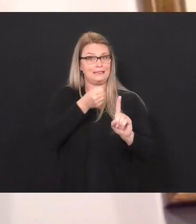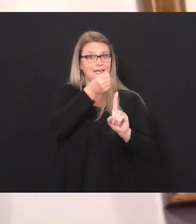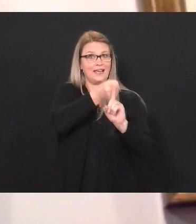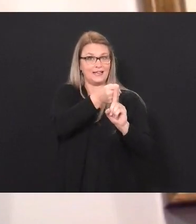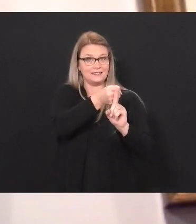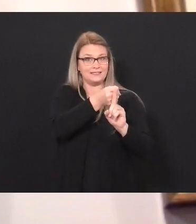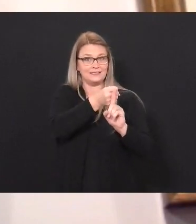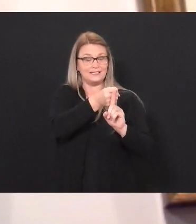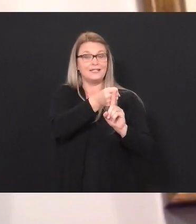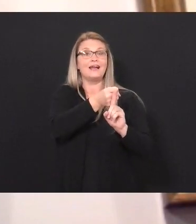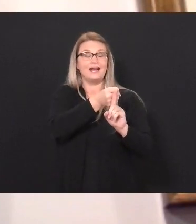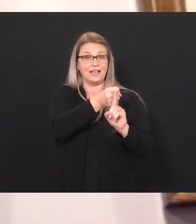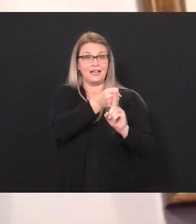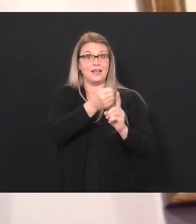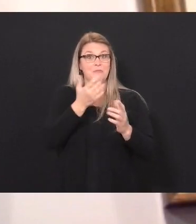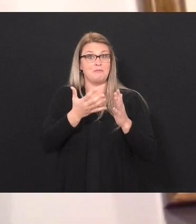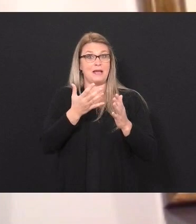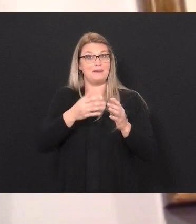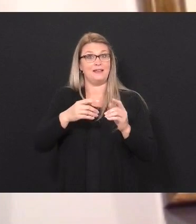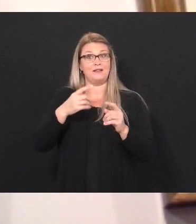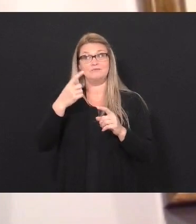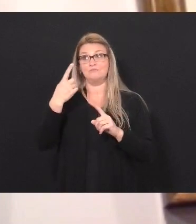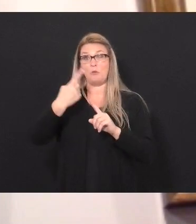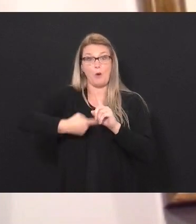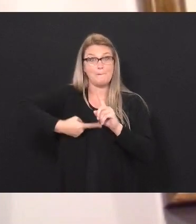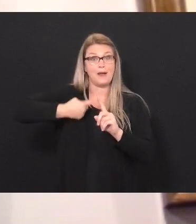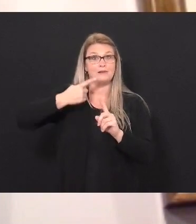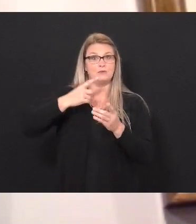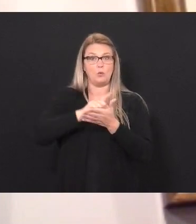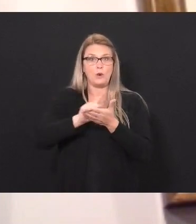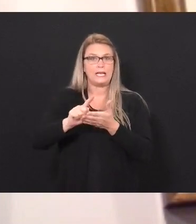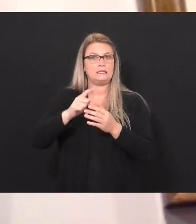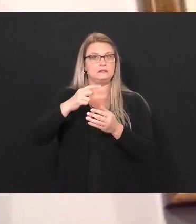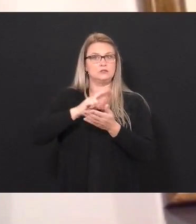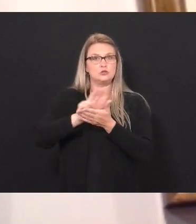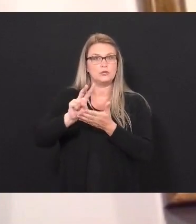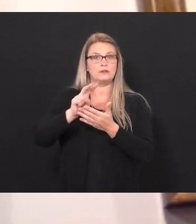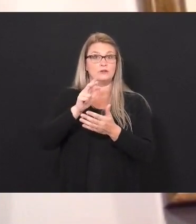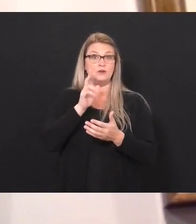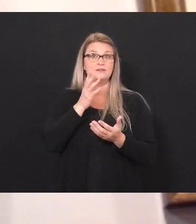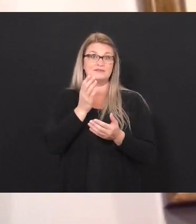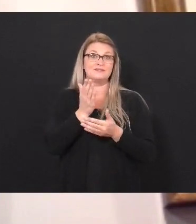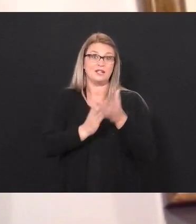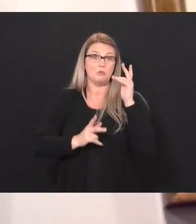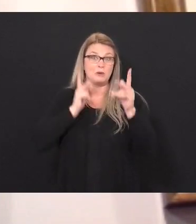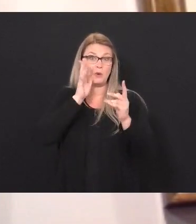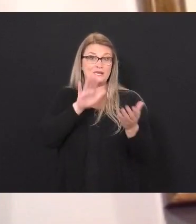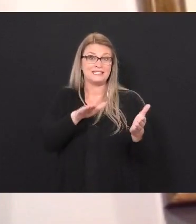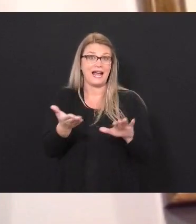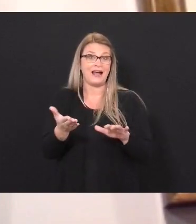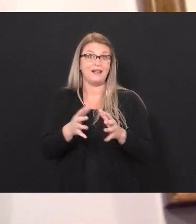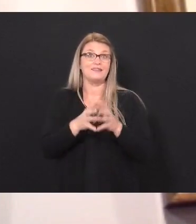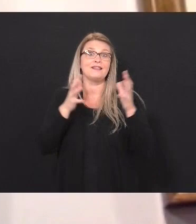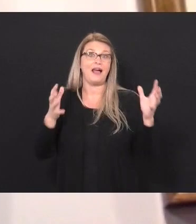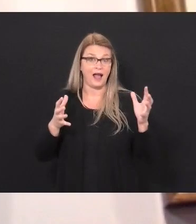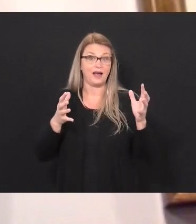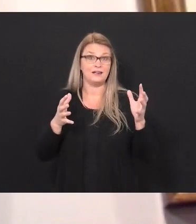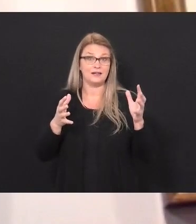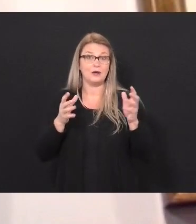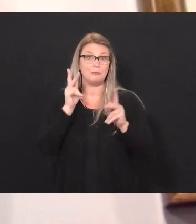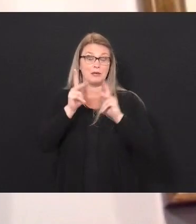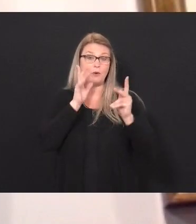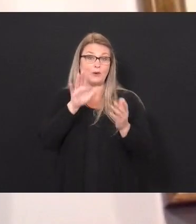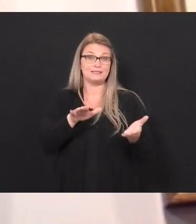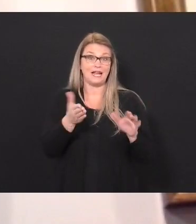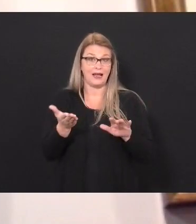then over the next weeks to months that we may lose a lot of Americans. We may lose, per this model